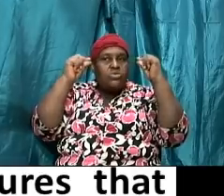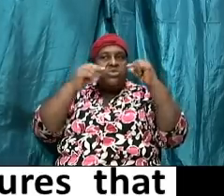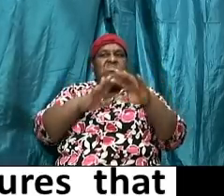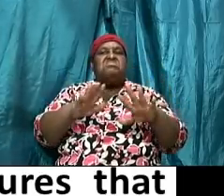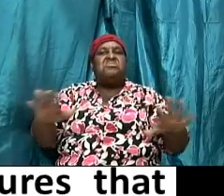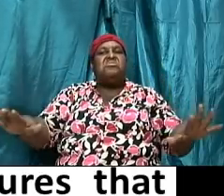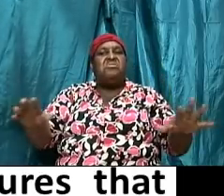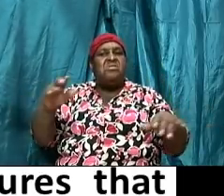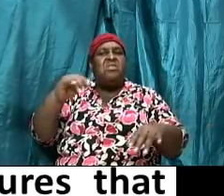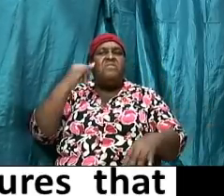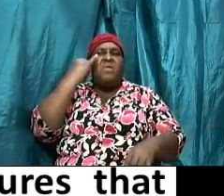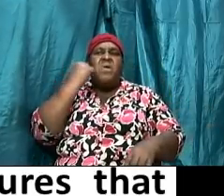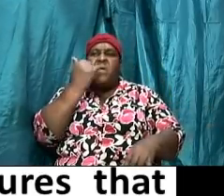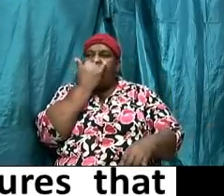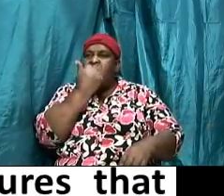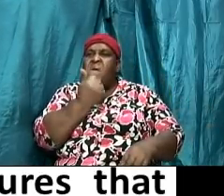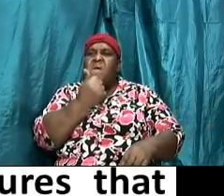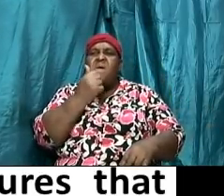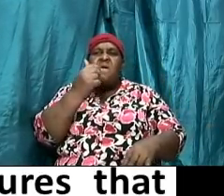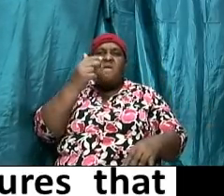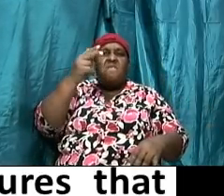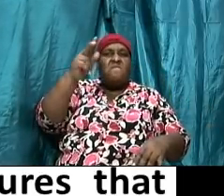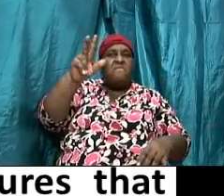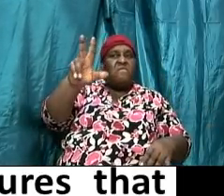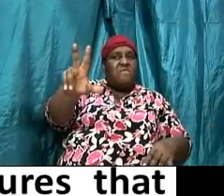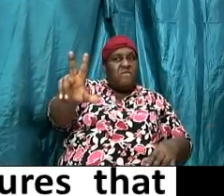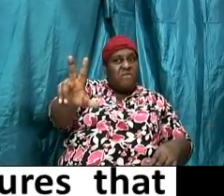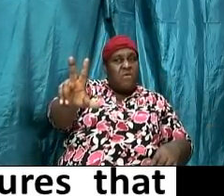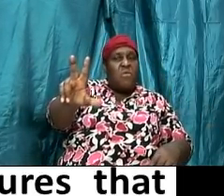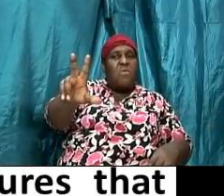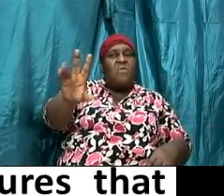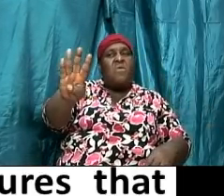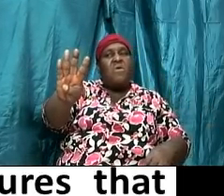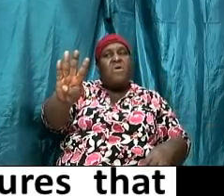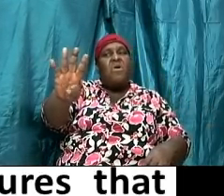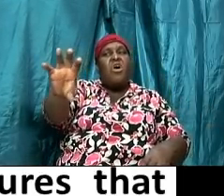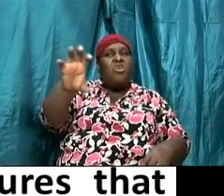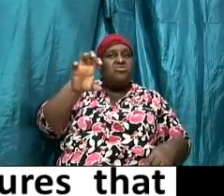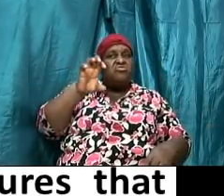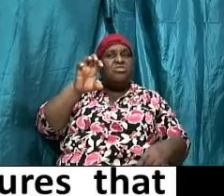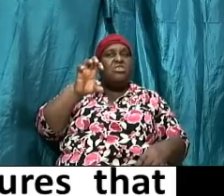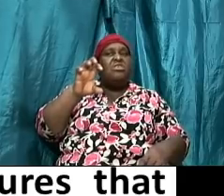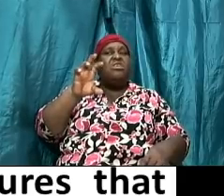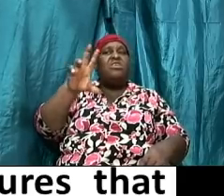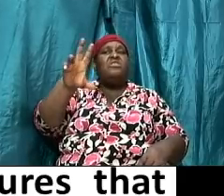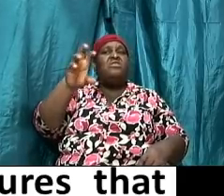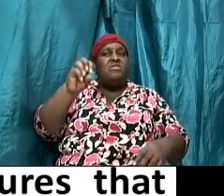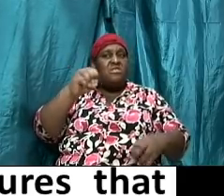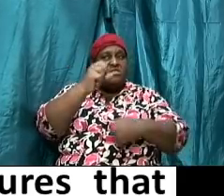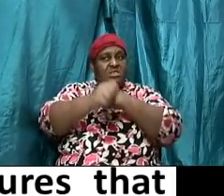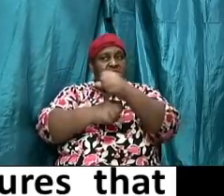Israel 430 years after Abraham. That's in your Bible. And we're going to look at the scriptures.